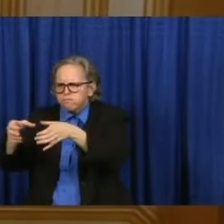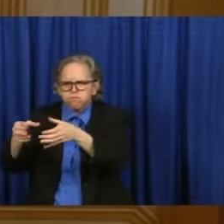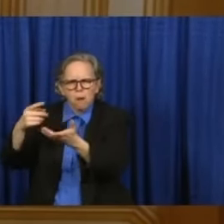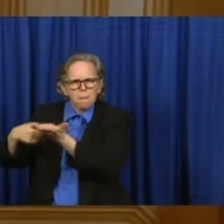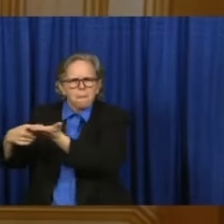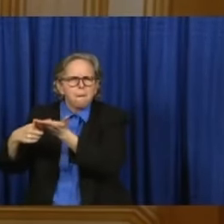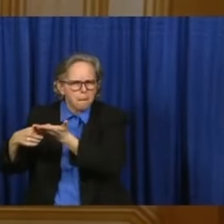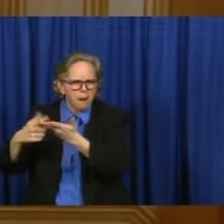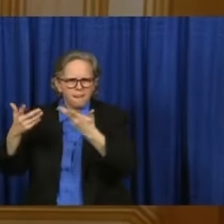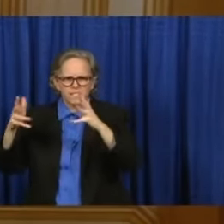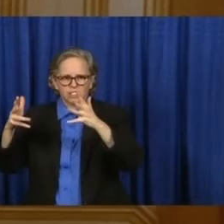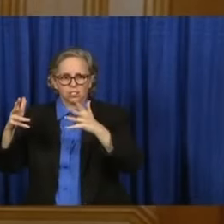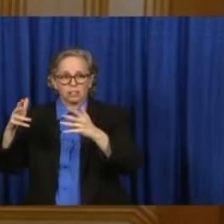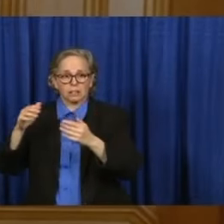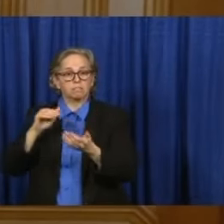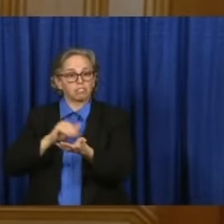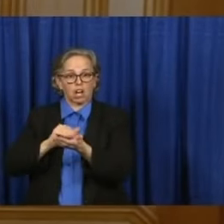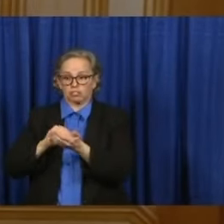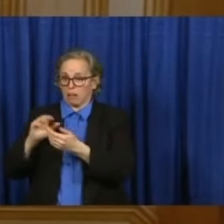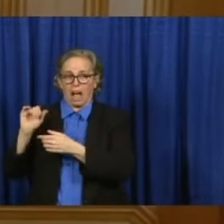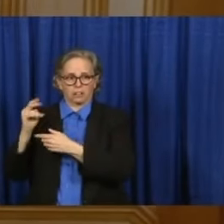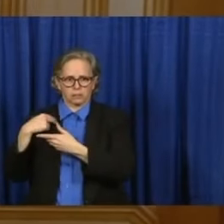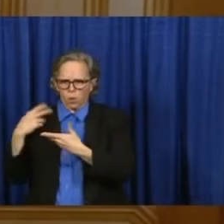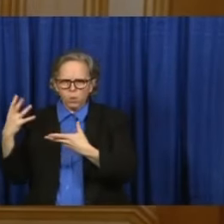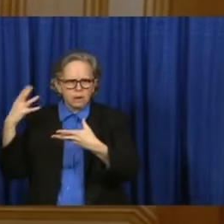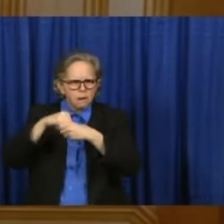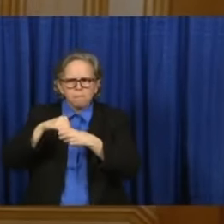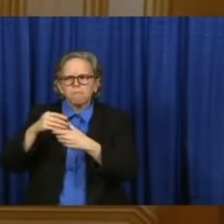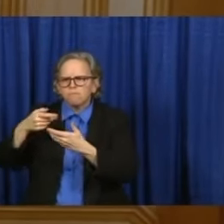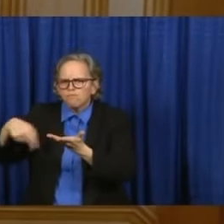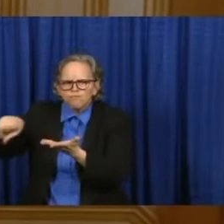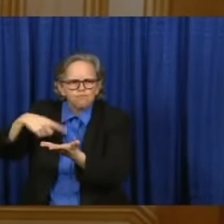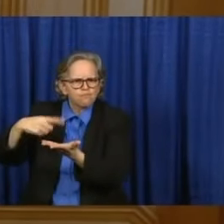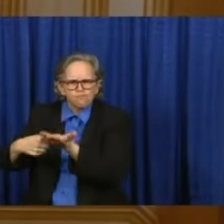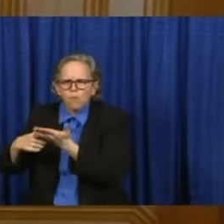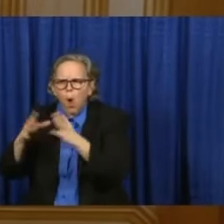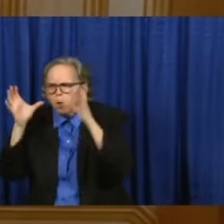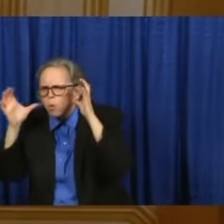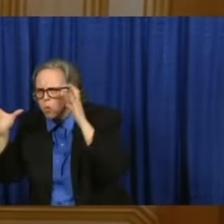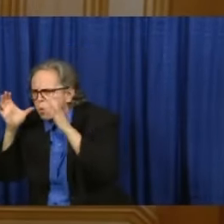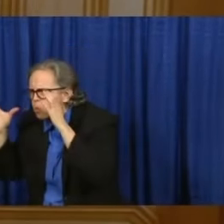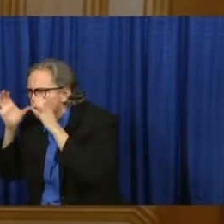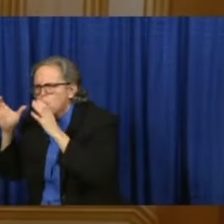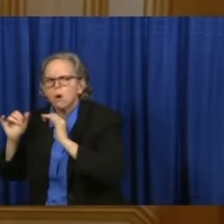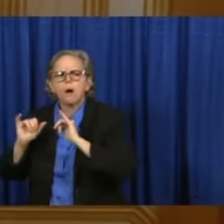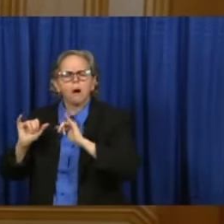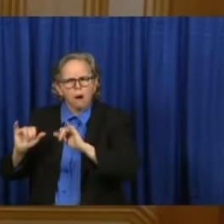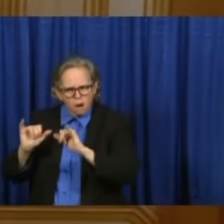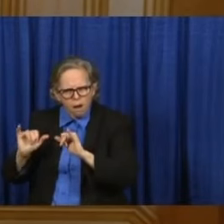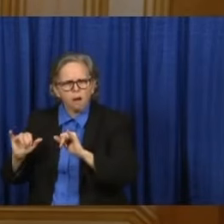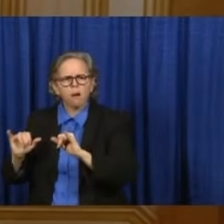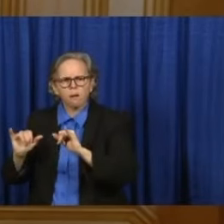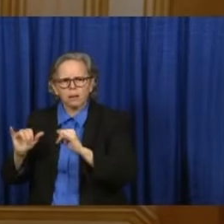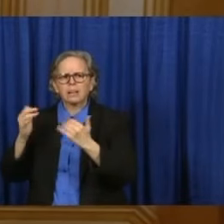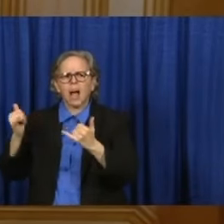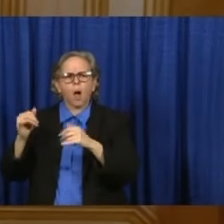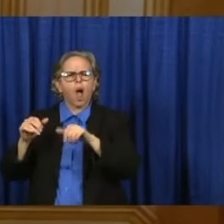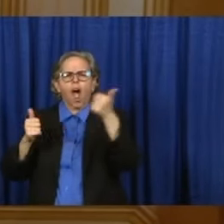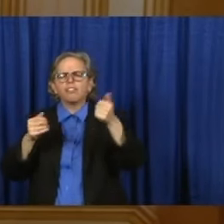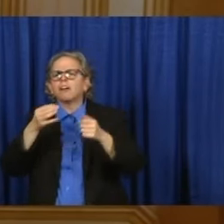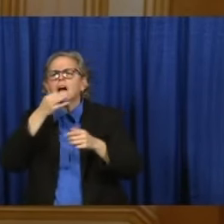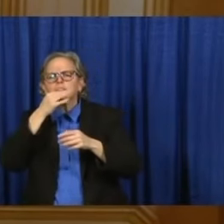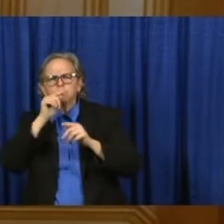been talking with them, listening to them. Dr. Acton has also been reaching out to other experts around the